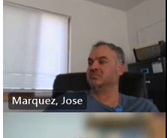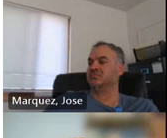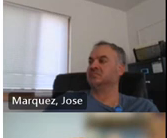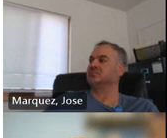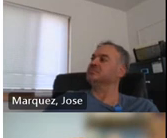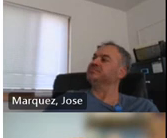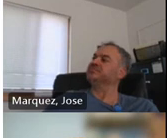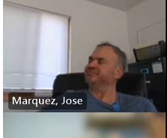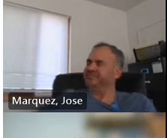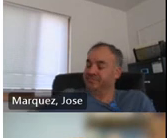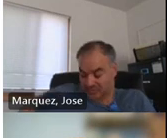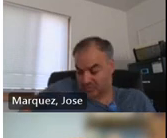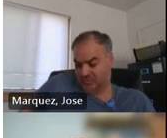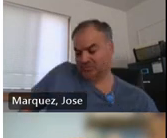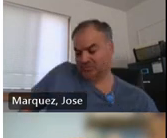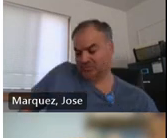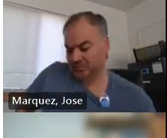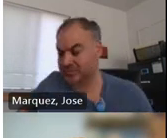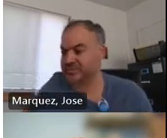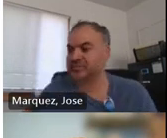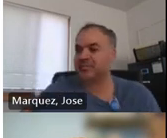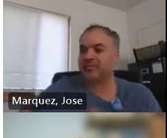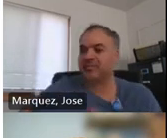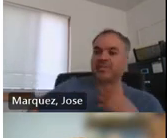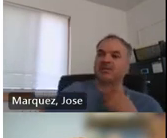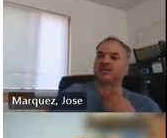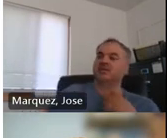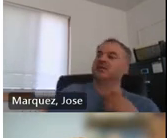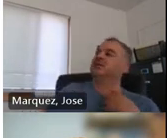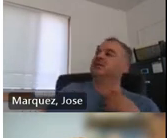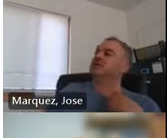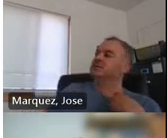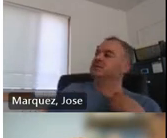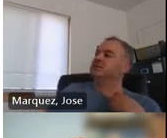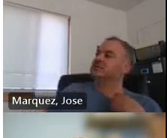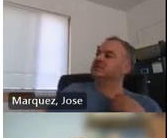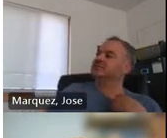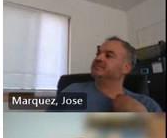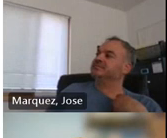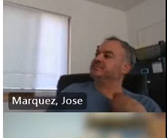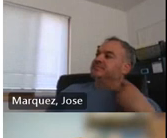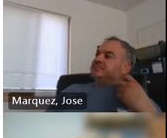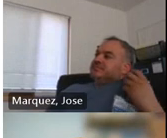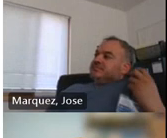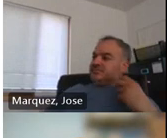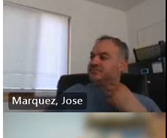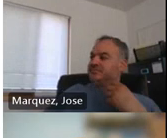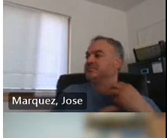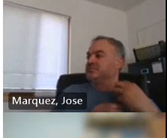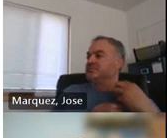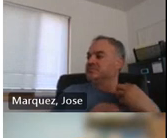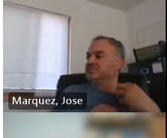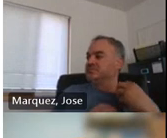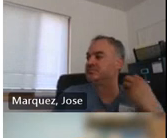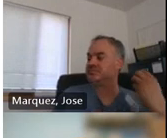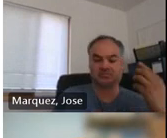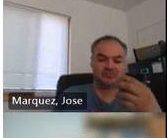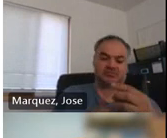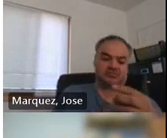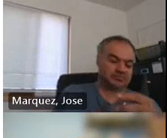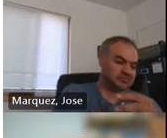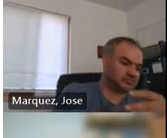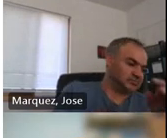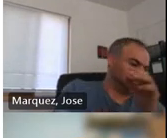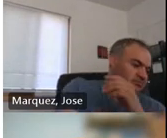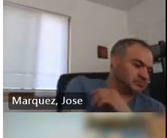current budget is. But I will just say that the important thing to know, because we'll come back